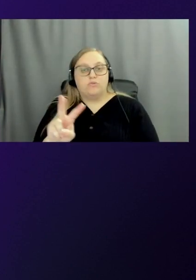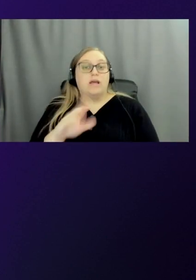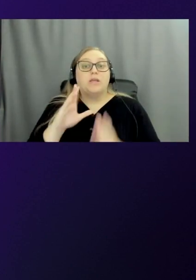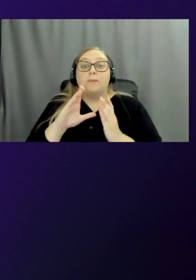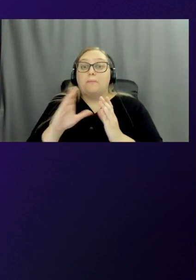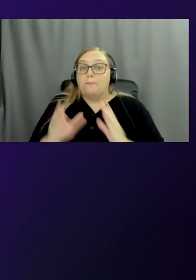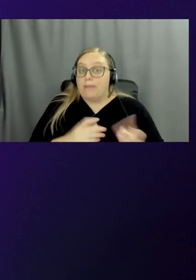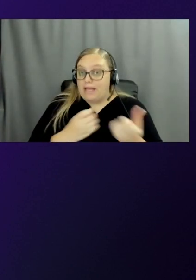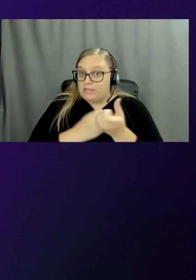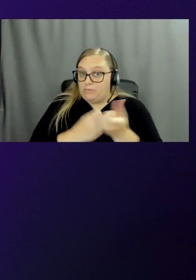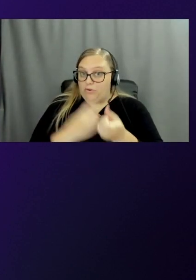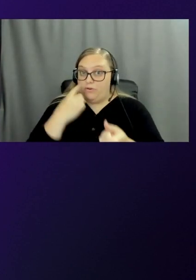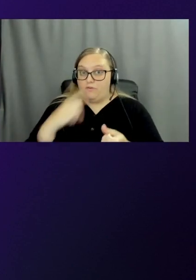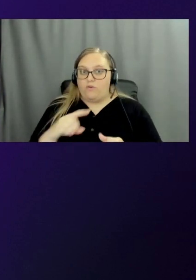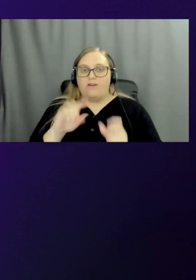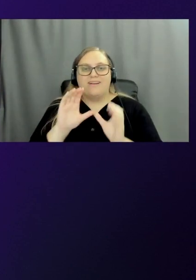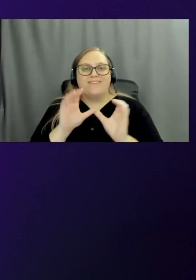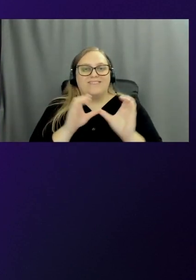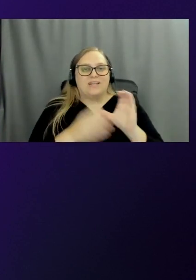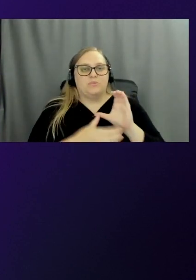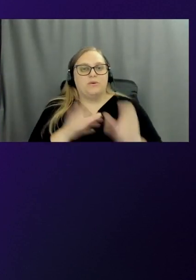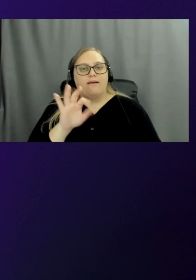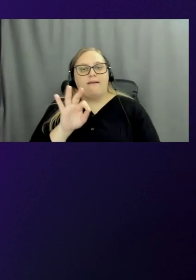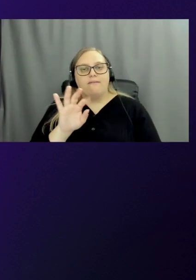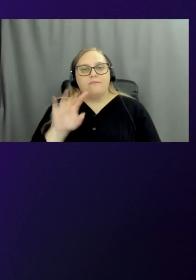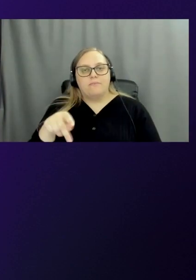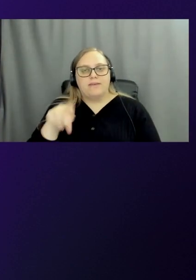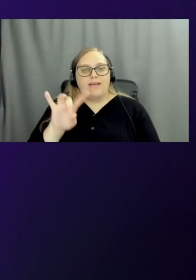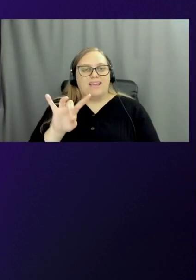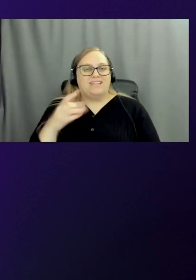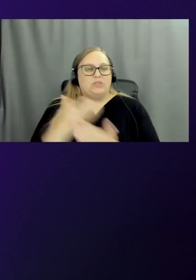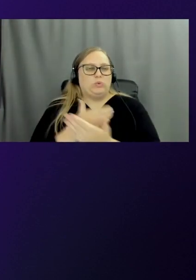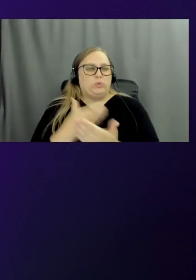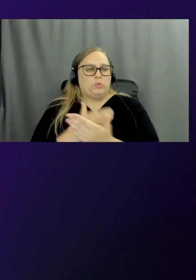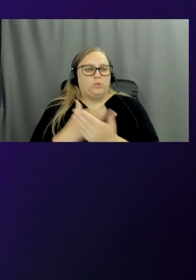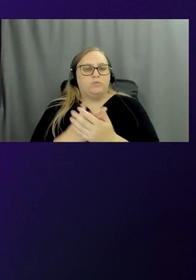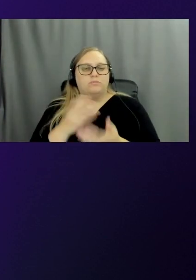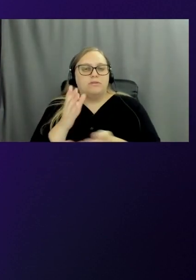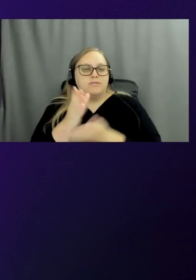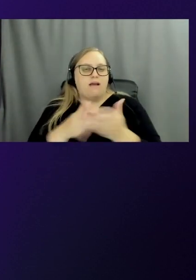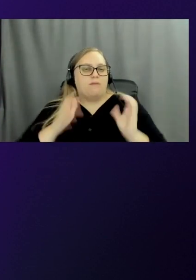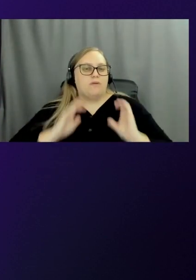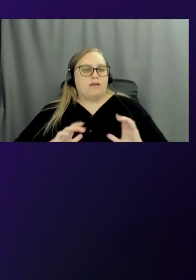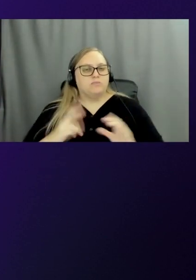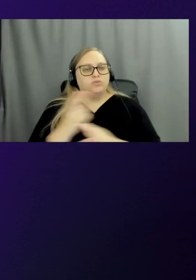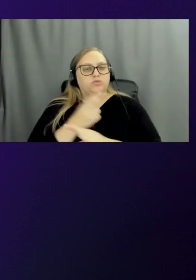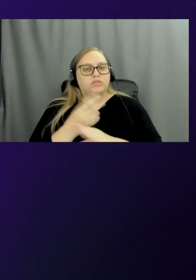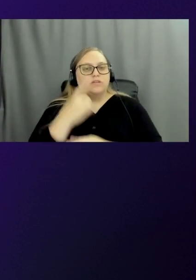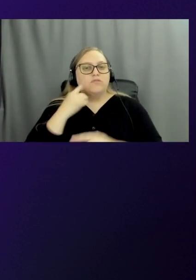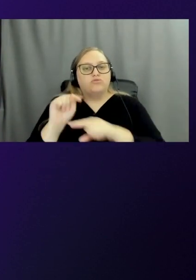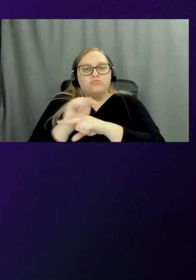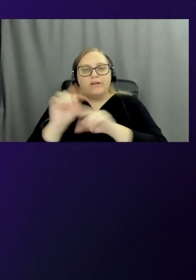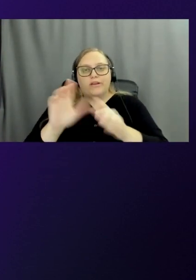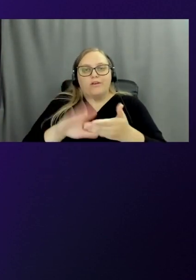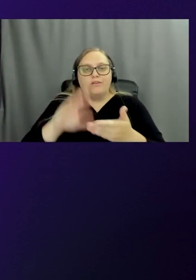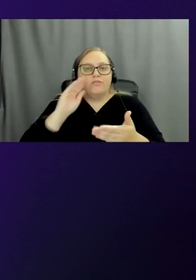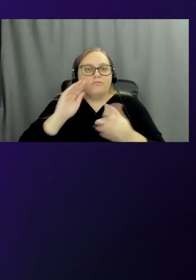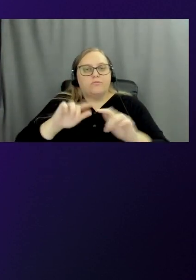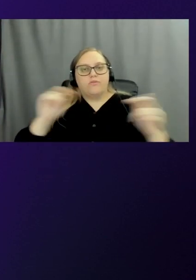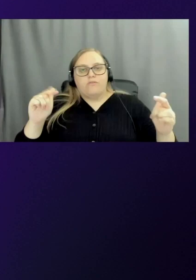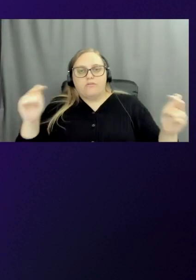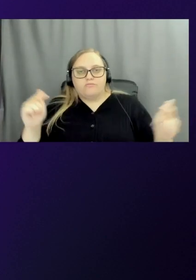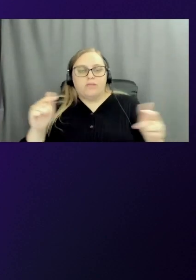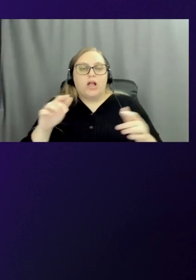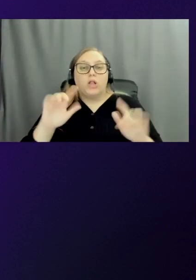for configurable FP8. So this is a new data type that some customers are starting to use for training large language models. I